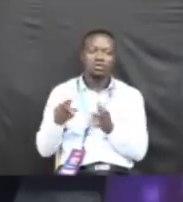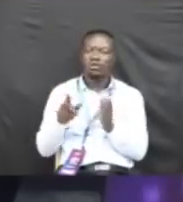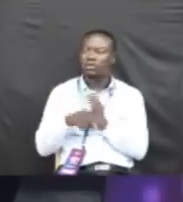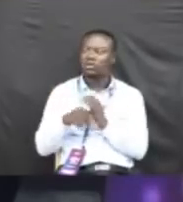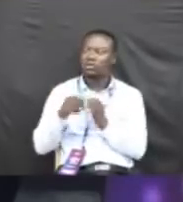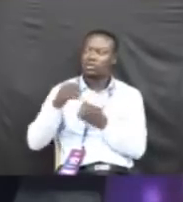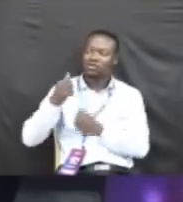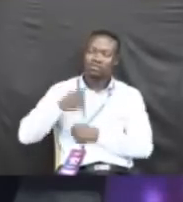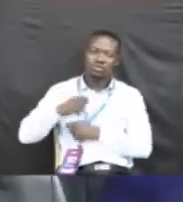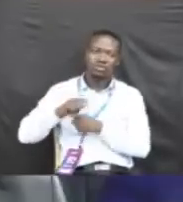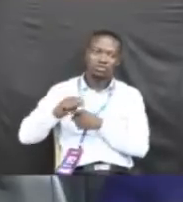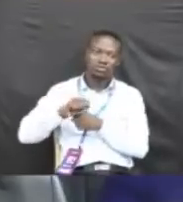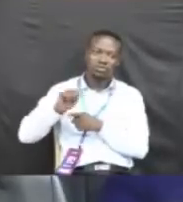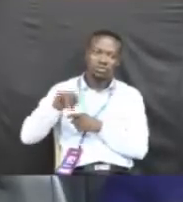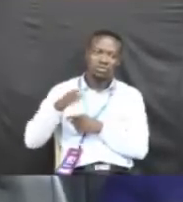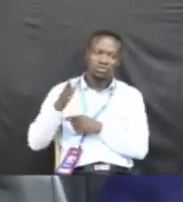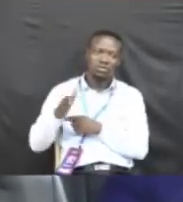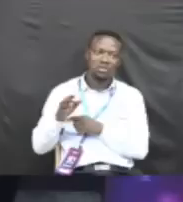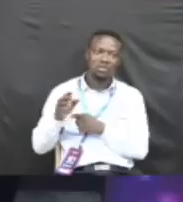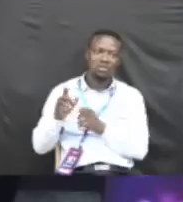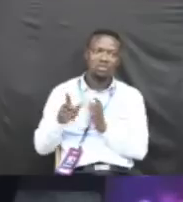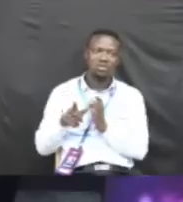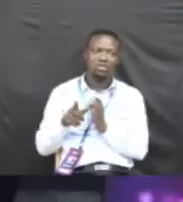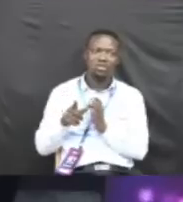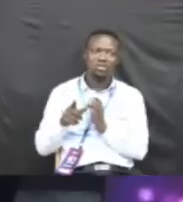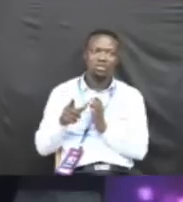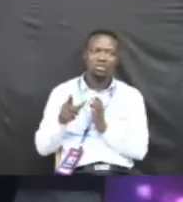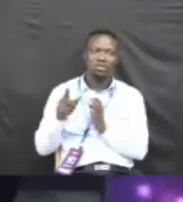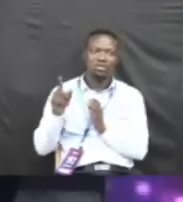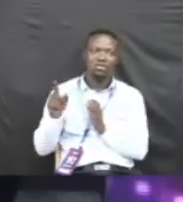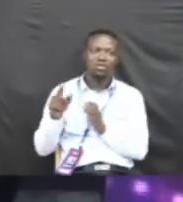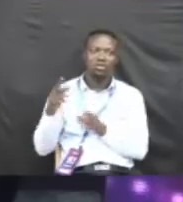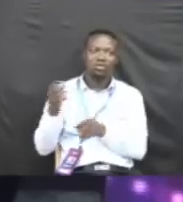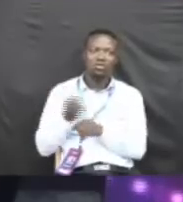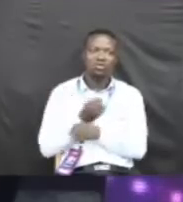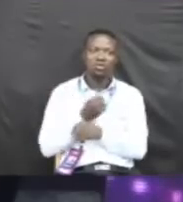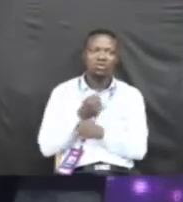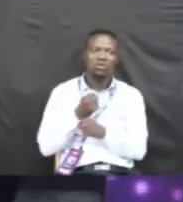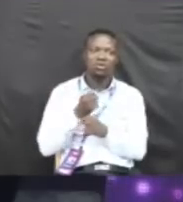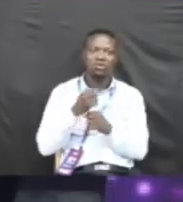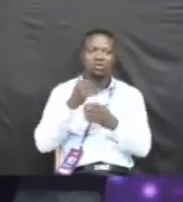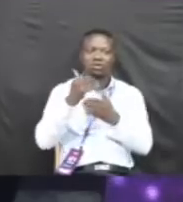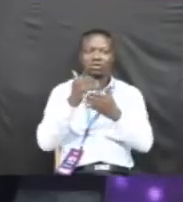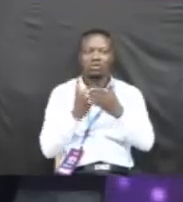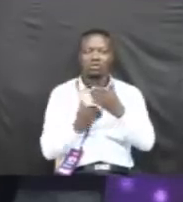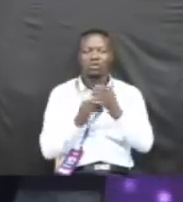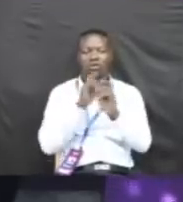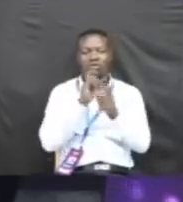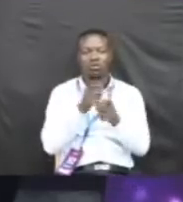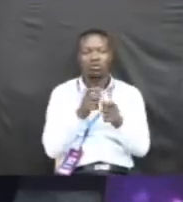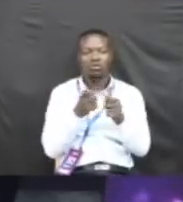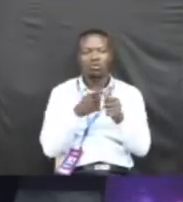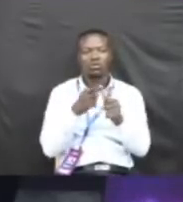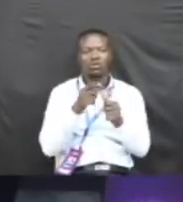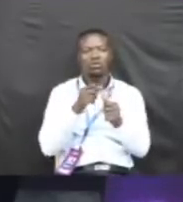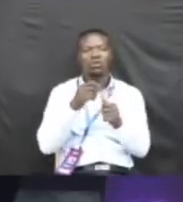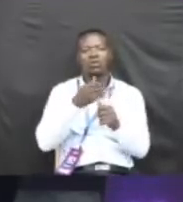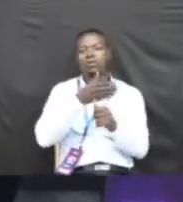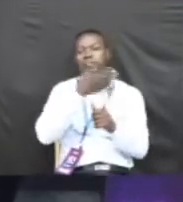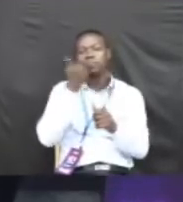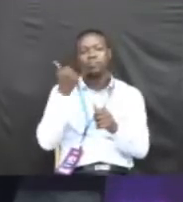training course at a chia jungle welfare school won the following awards overall best